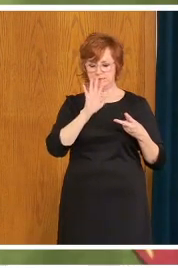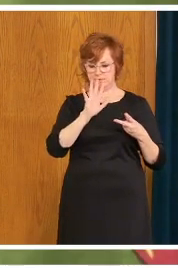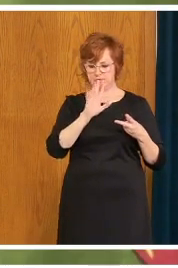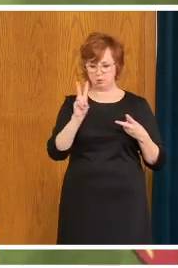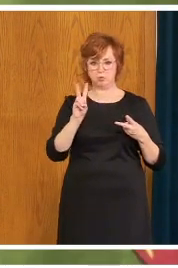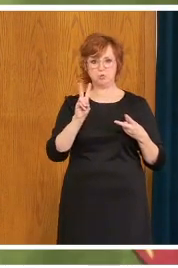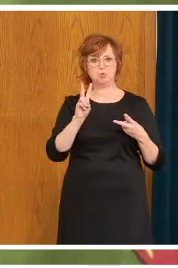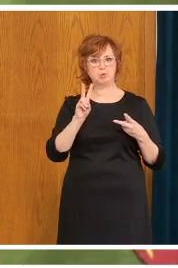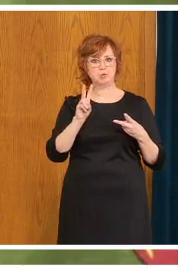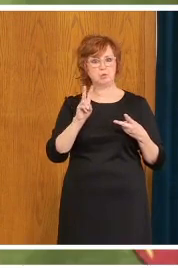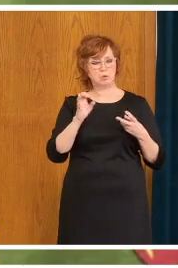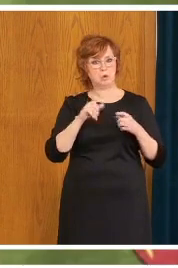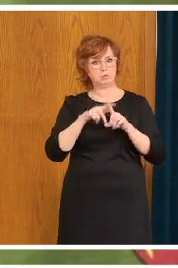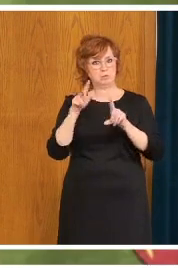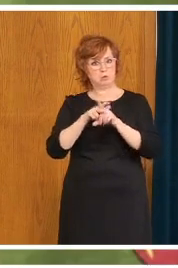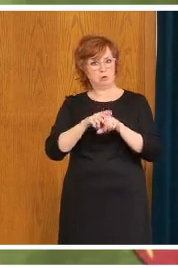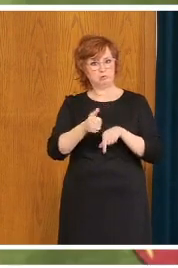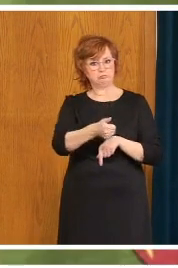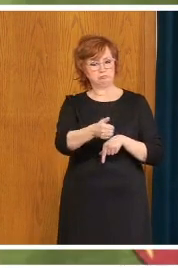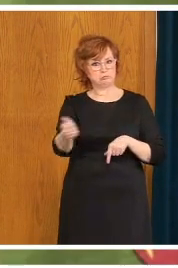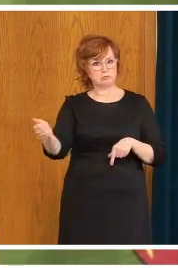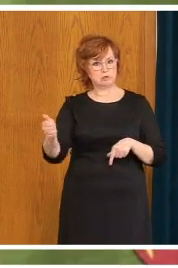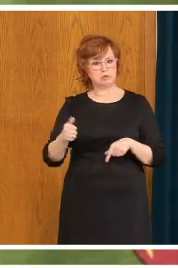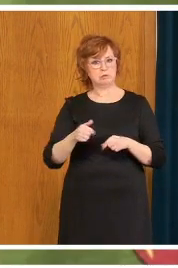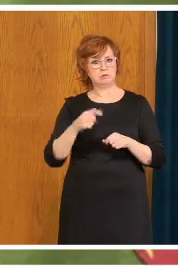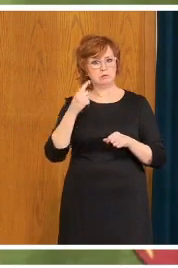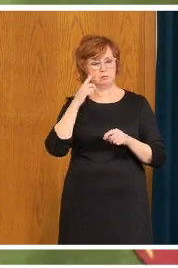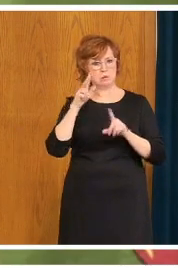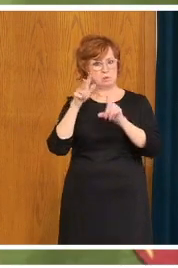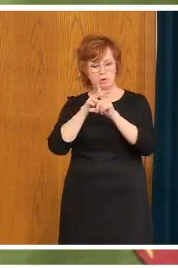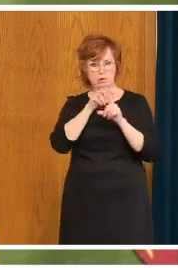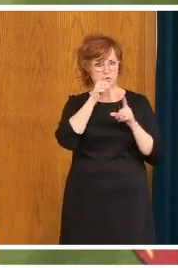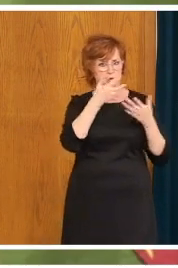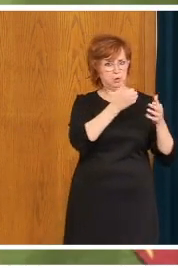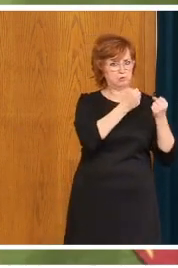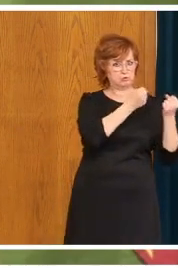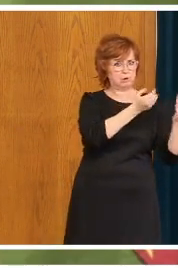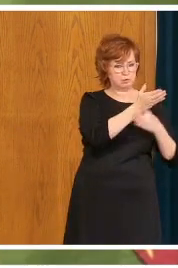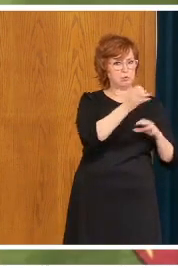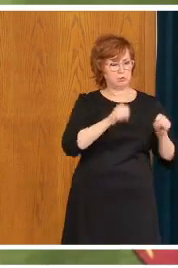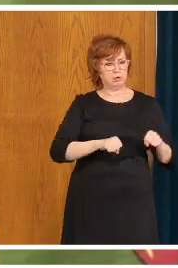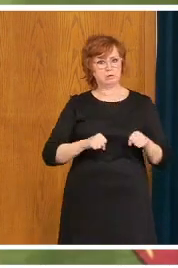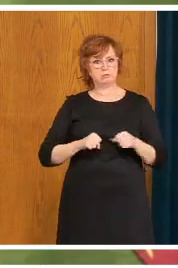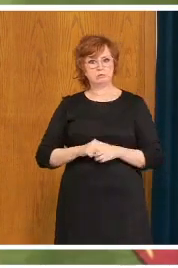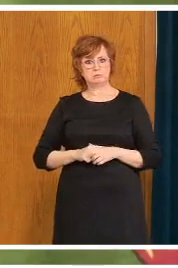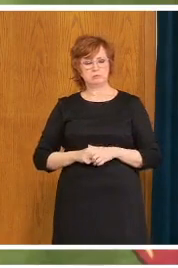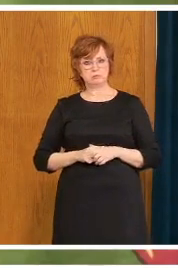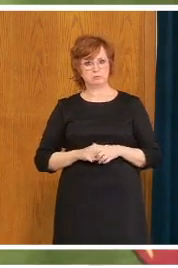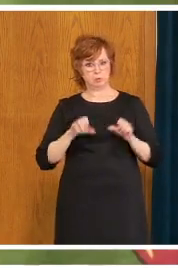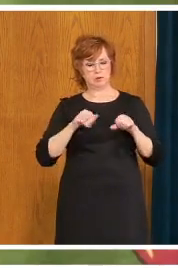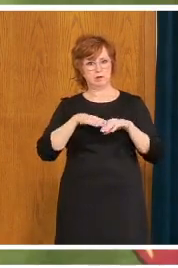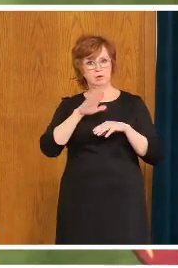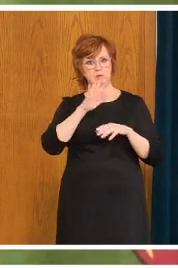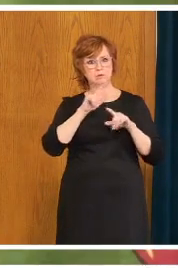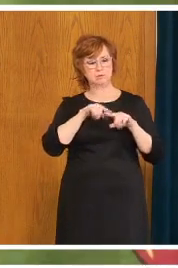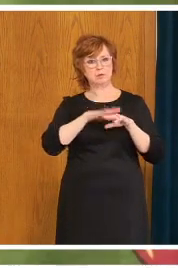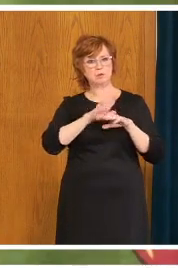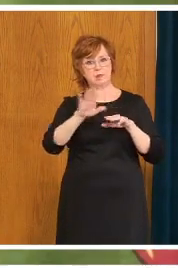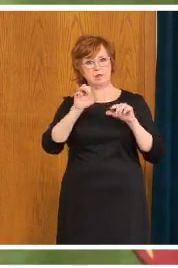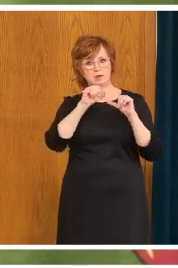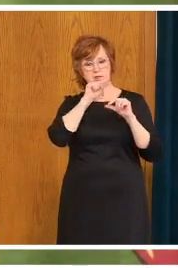52 and wants to book into one of the clinics, I would encourage them to do that as well. So it's not that they've